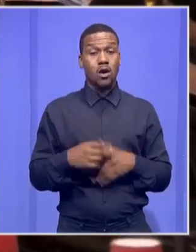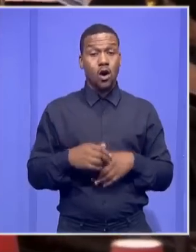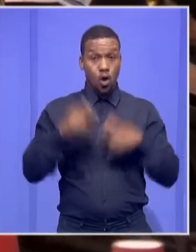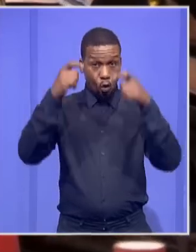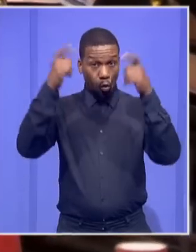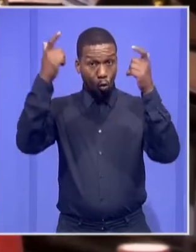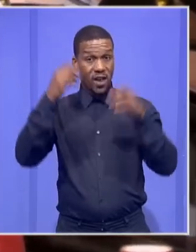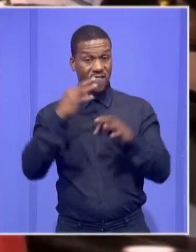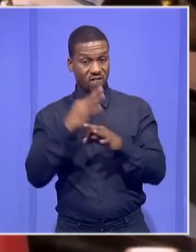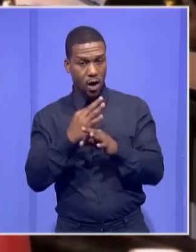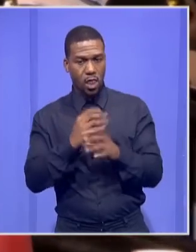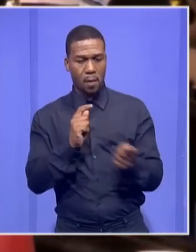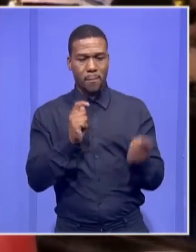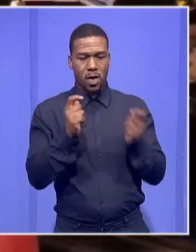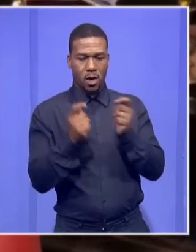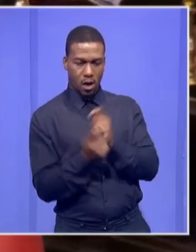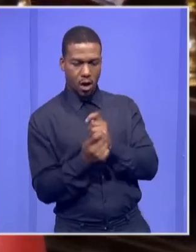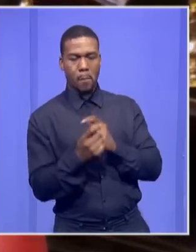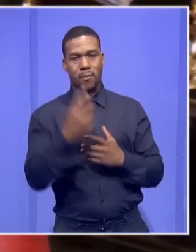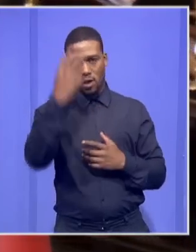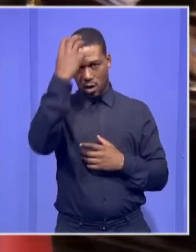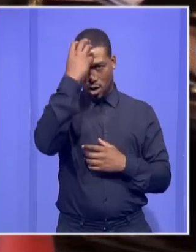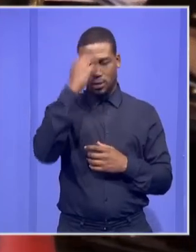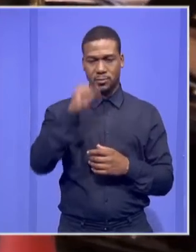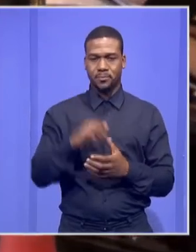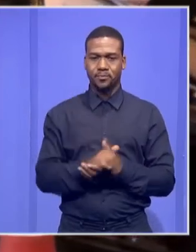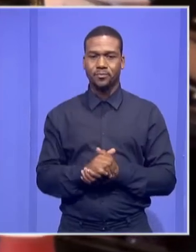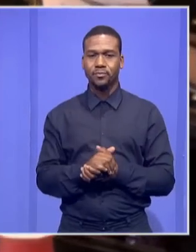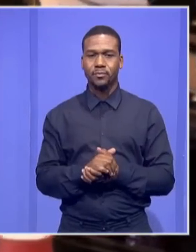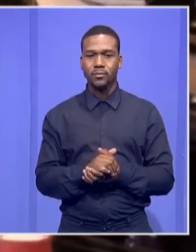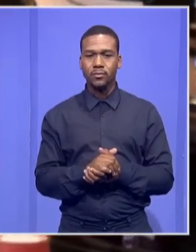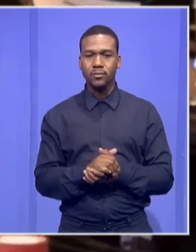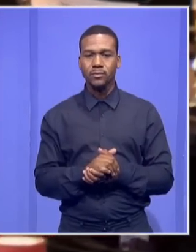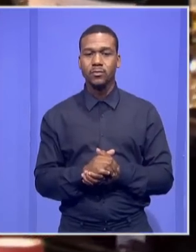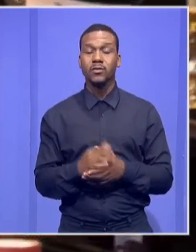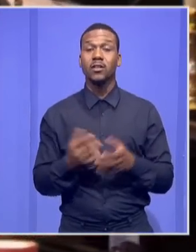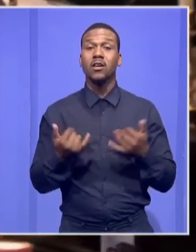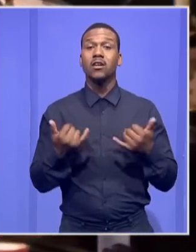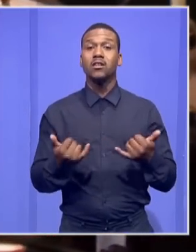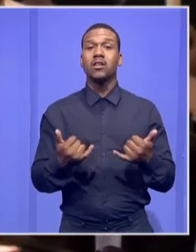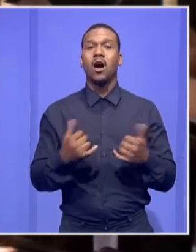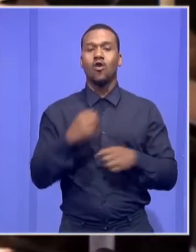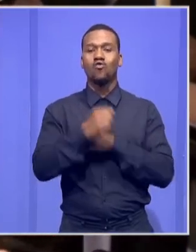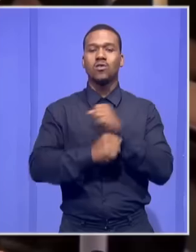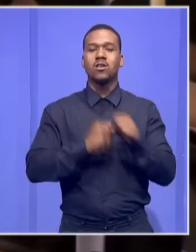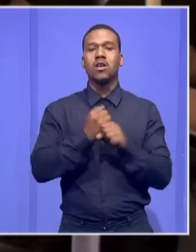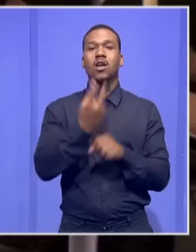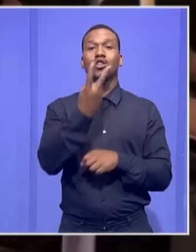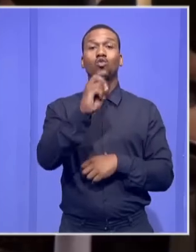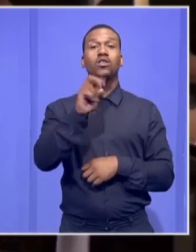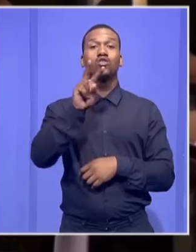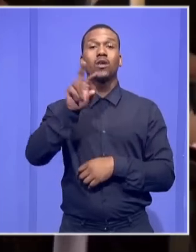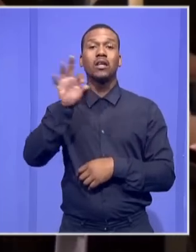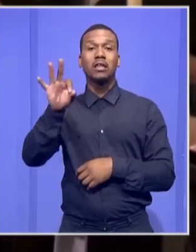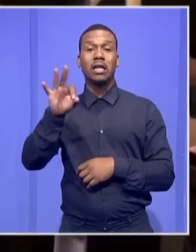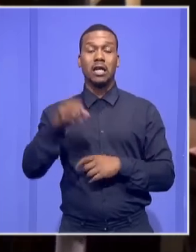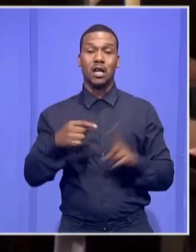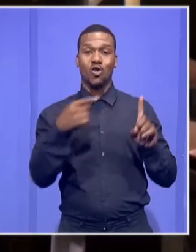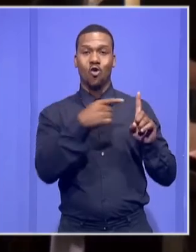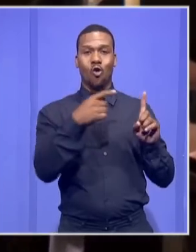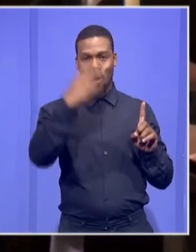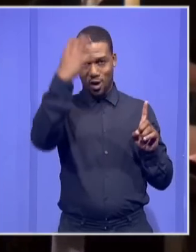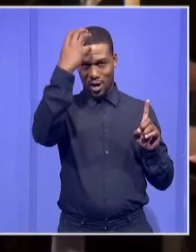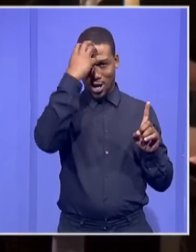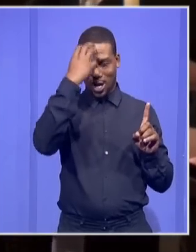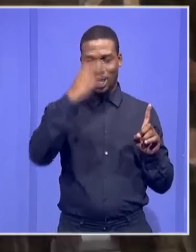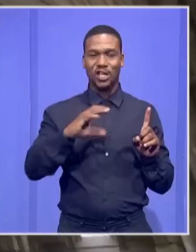history has taken its course, and now we're sitting here in the year 2023, where we're seeing Prince Charles taking over. King Charles III,